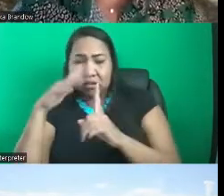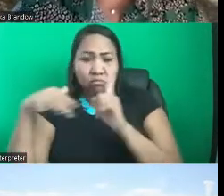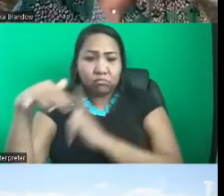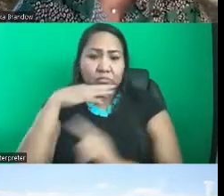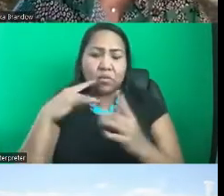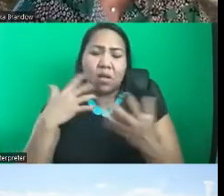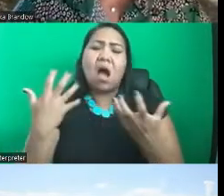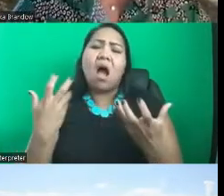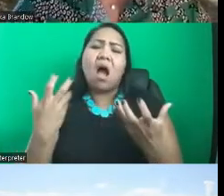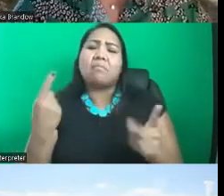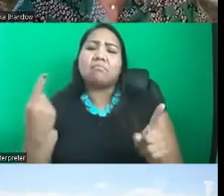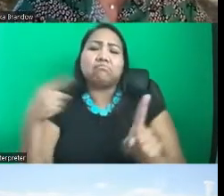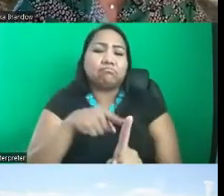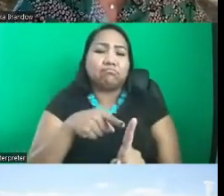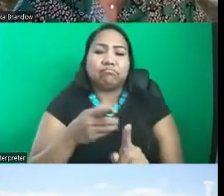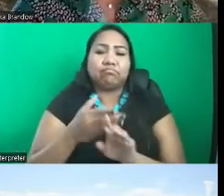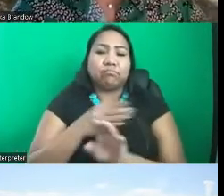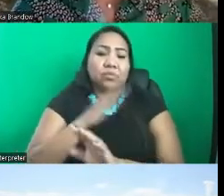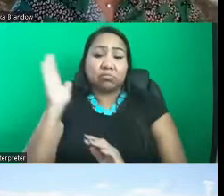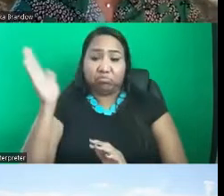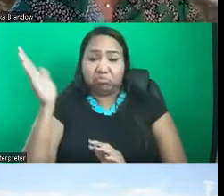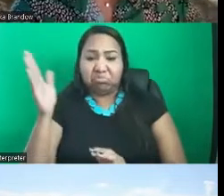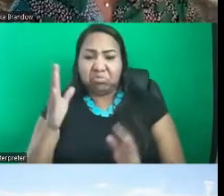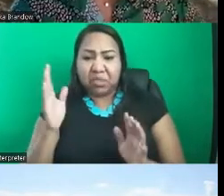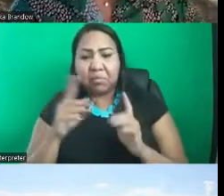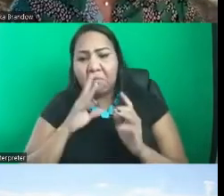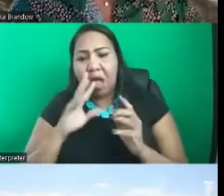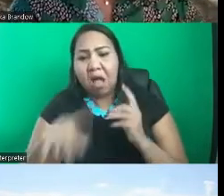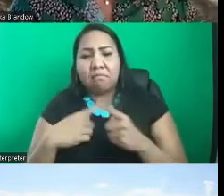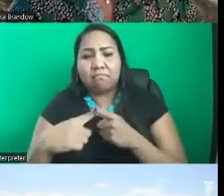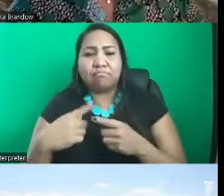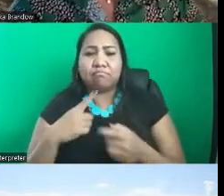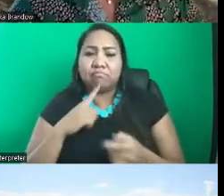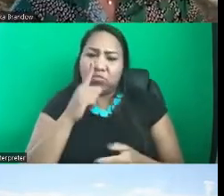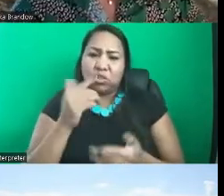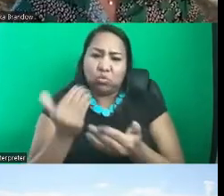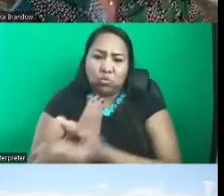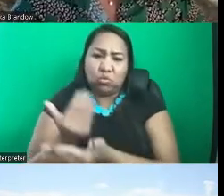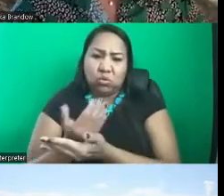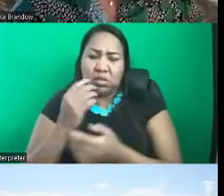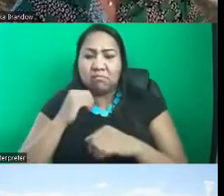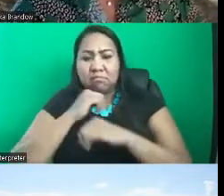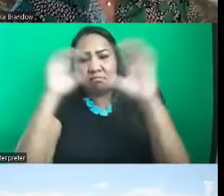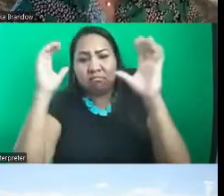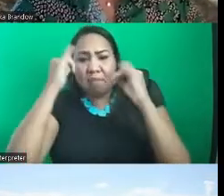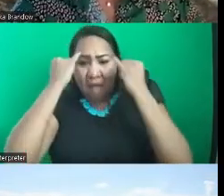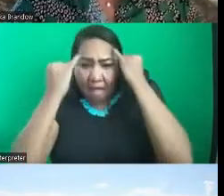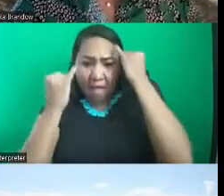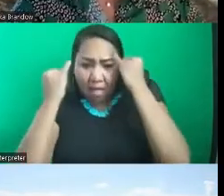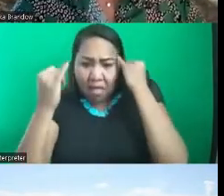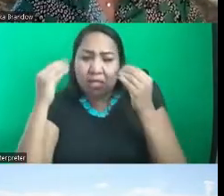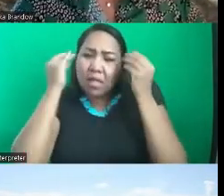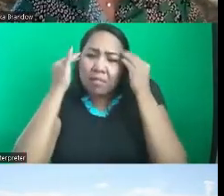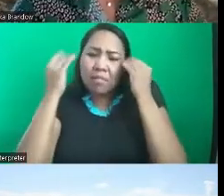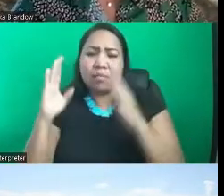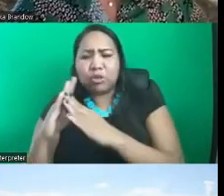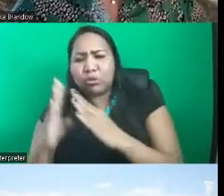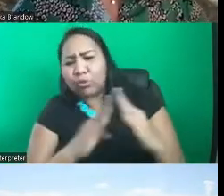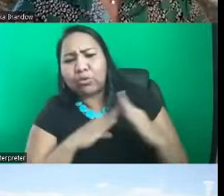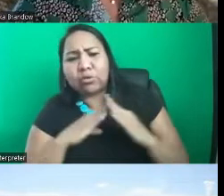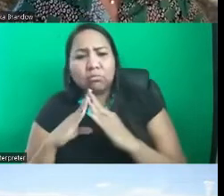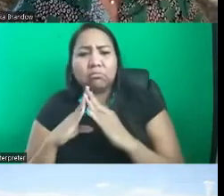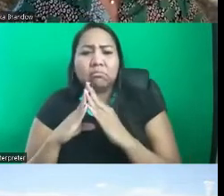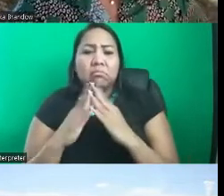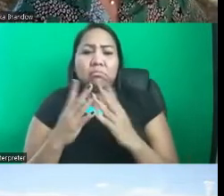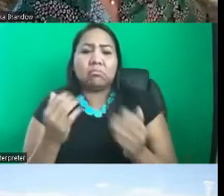who've mentioned very important concepts, which include thinking about the communities we come from. And so as we think about